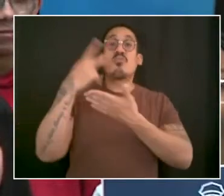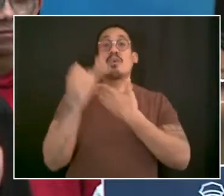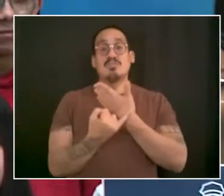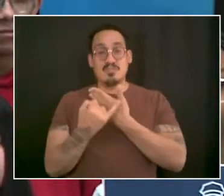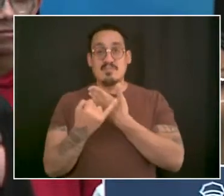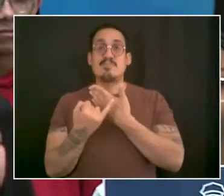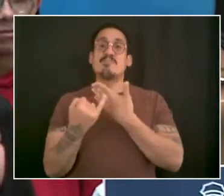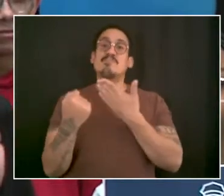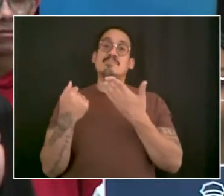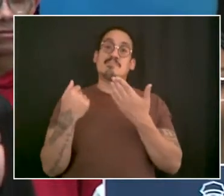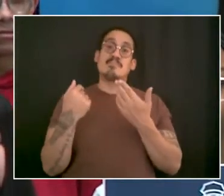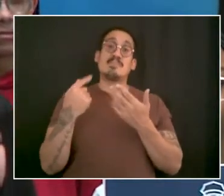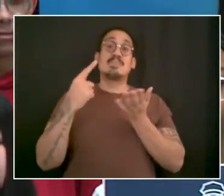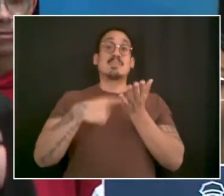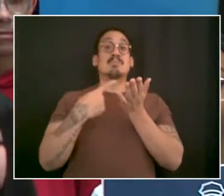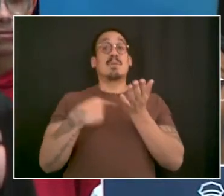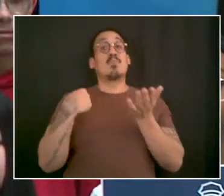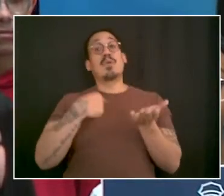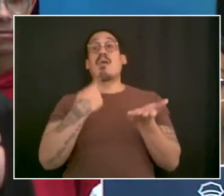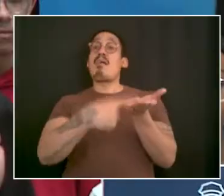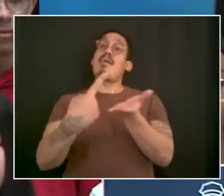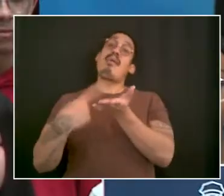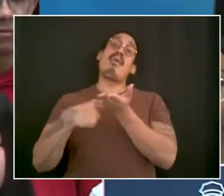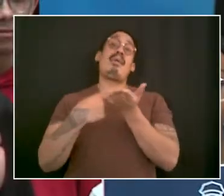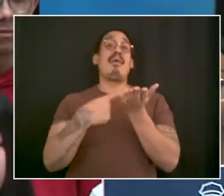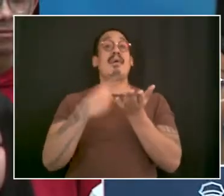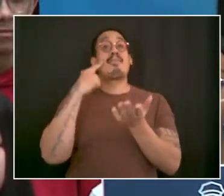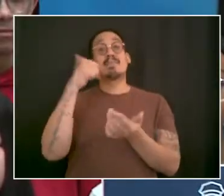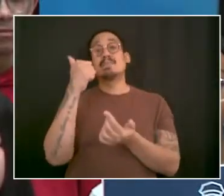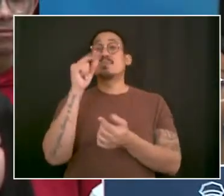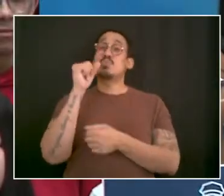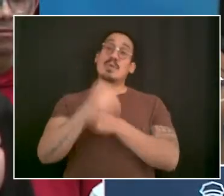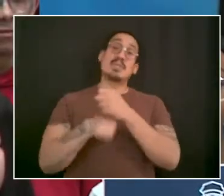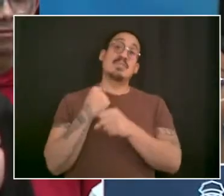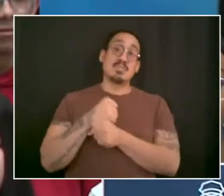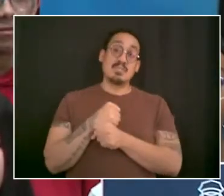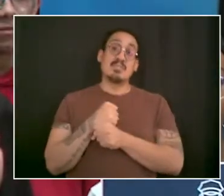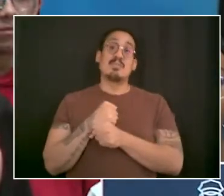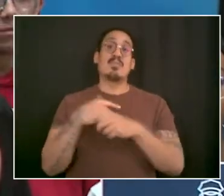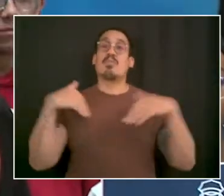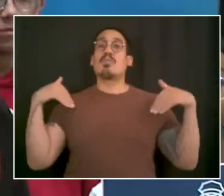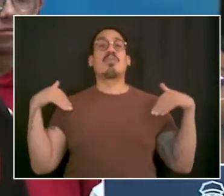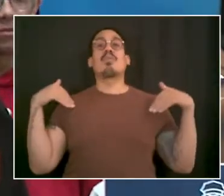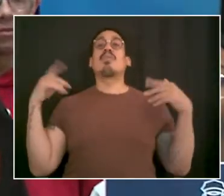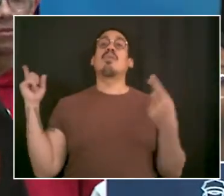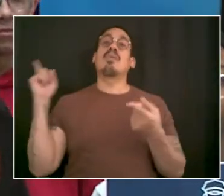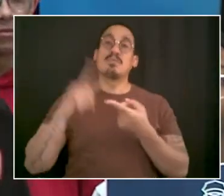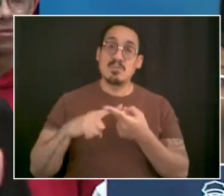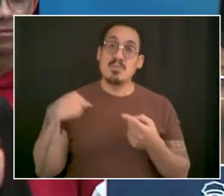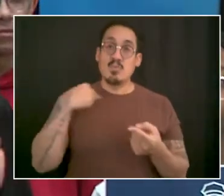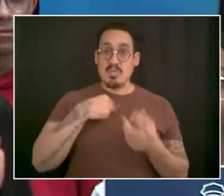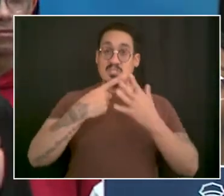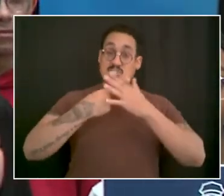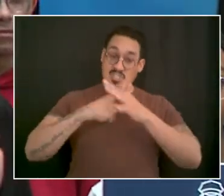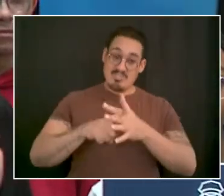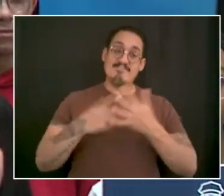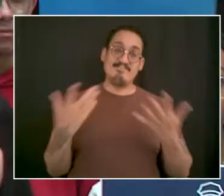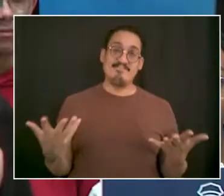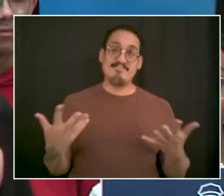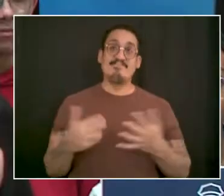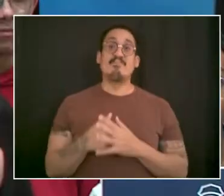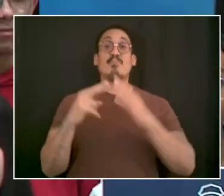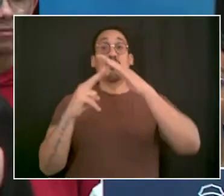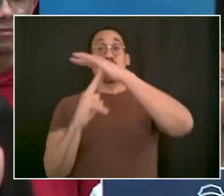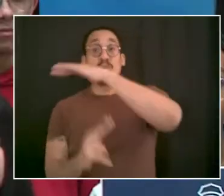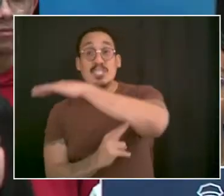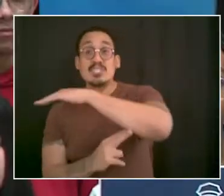never achieved until we came into office. This includes better roads, bridges, schools, and libraries, more housing, improved water